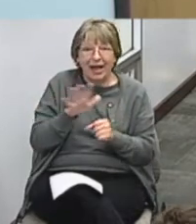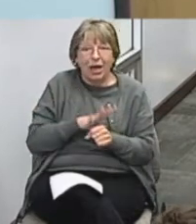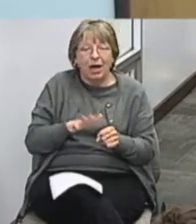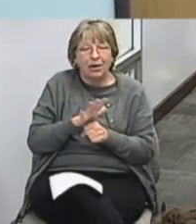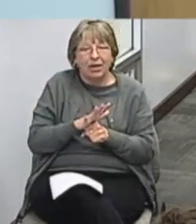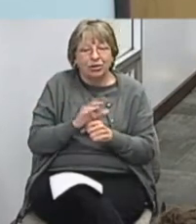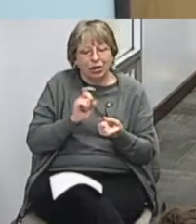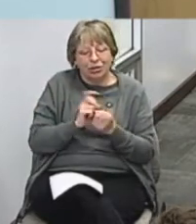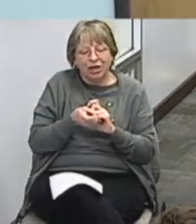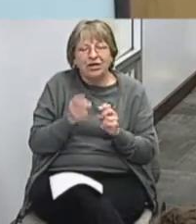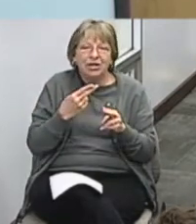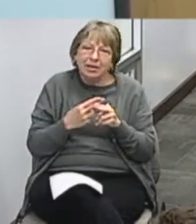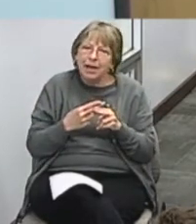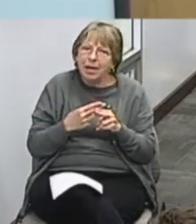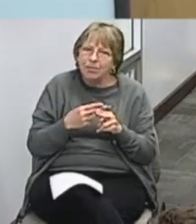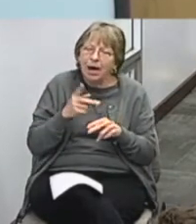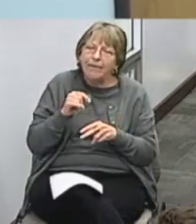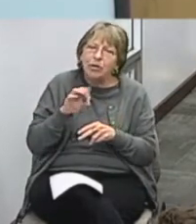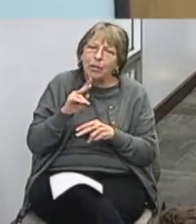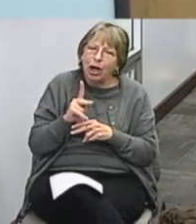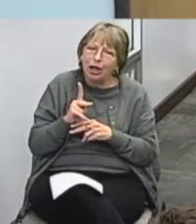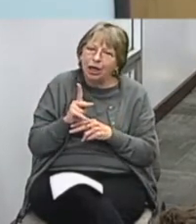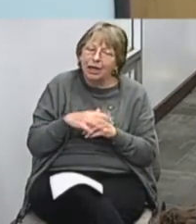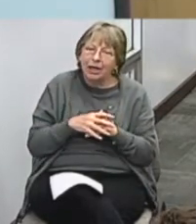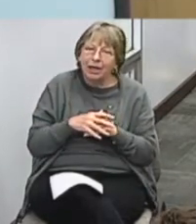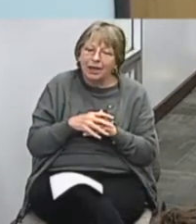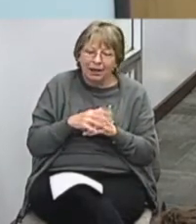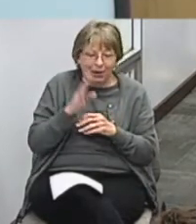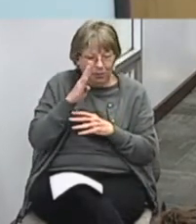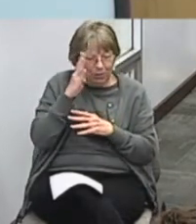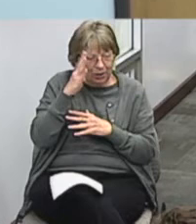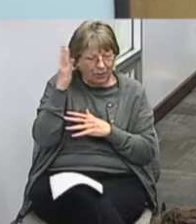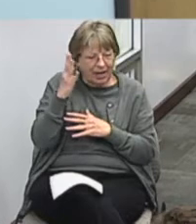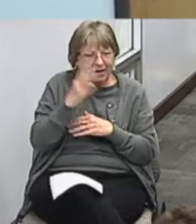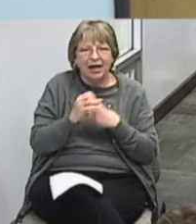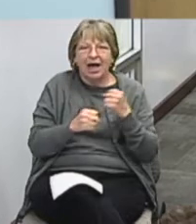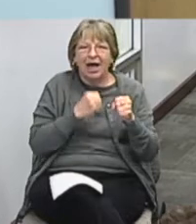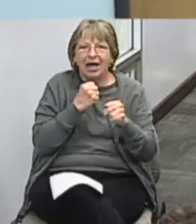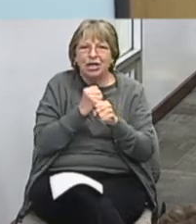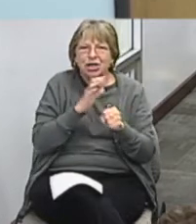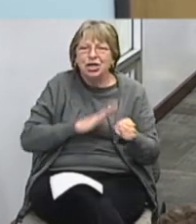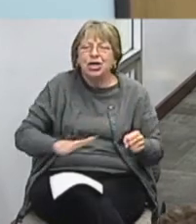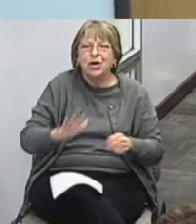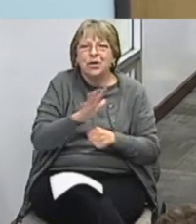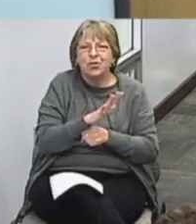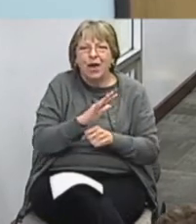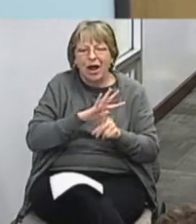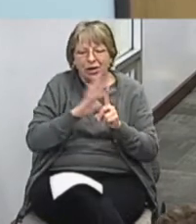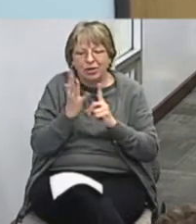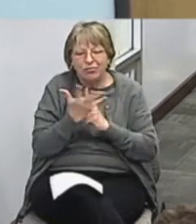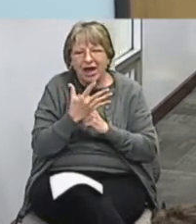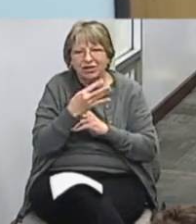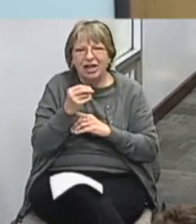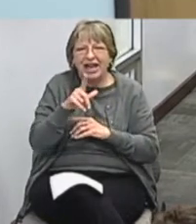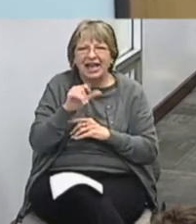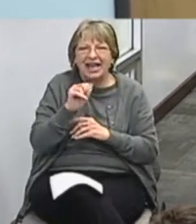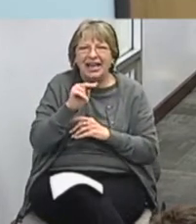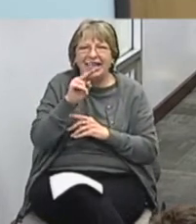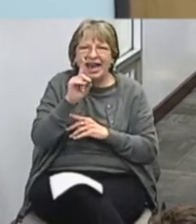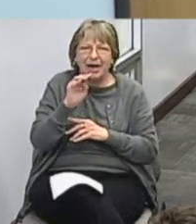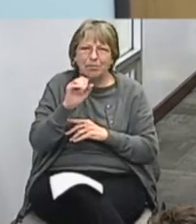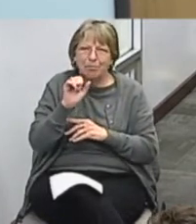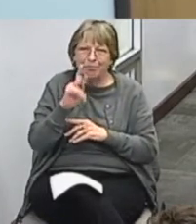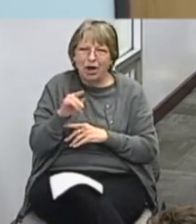Renaming the park to Smallville Park would create a year-round attraction and landmark that honors the community and draws